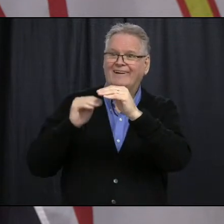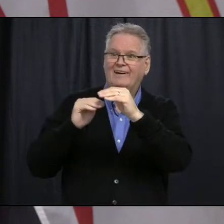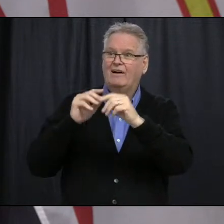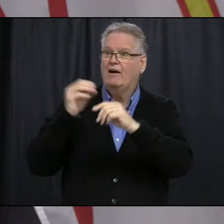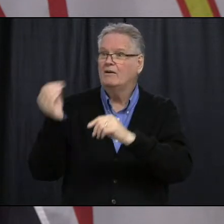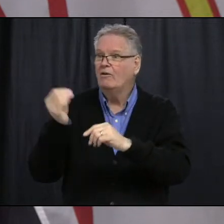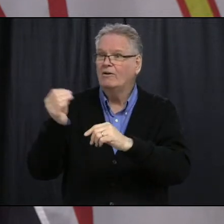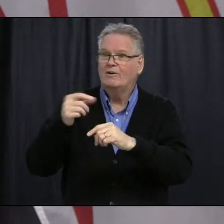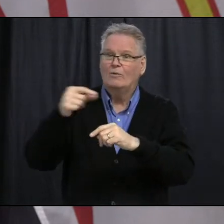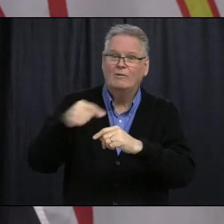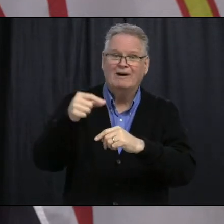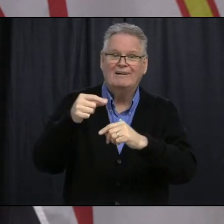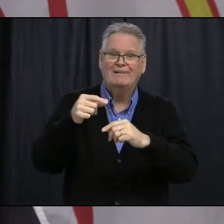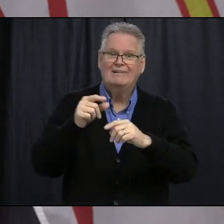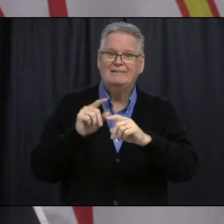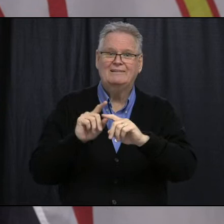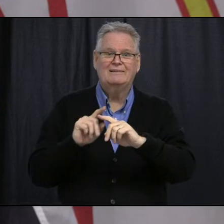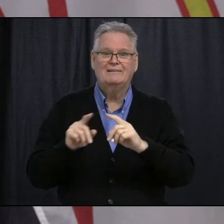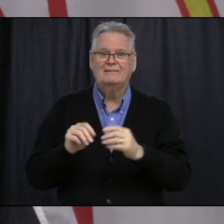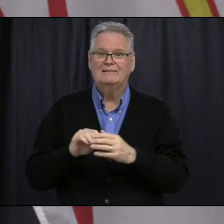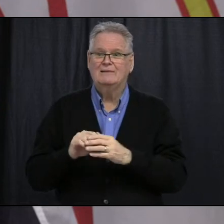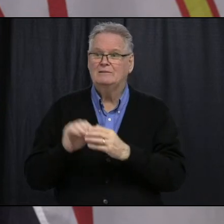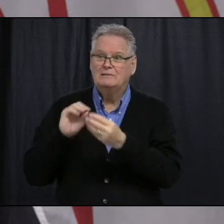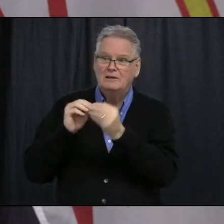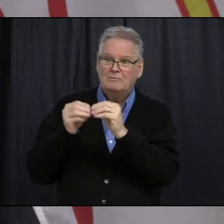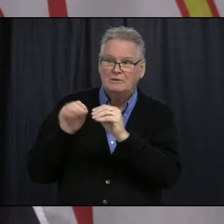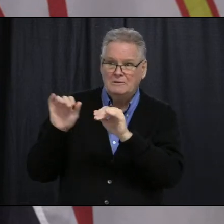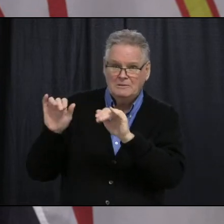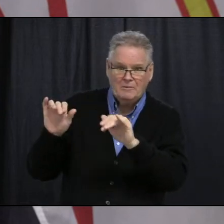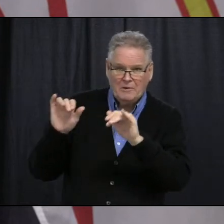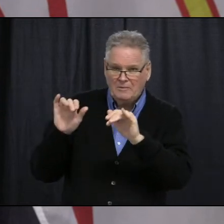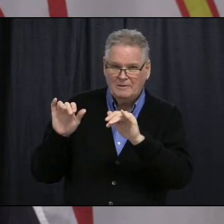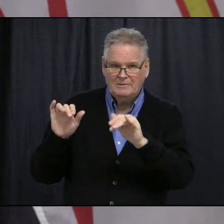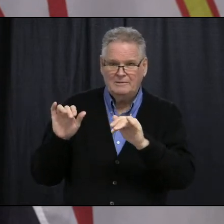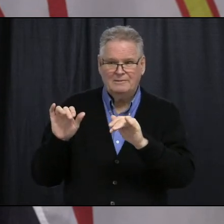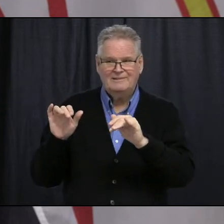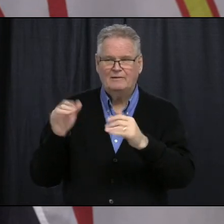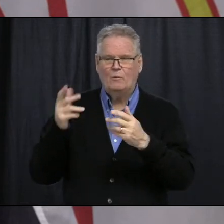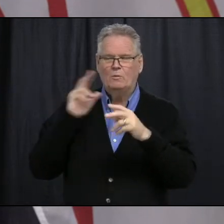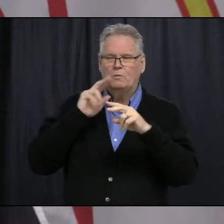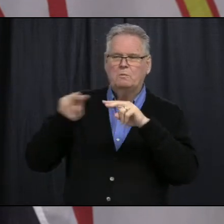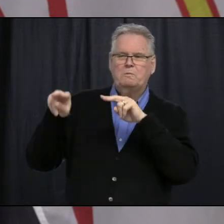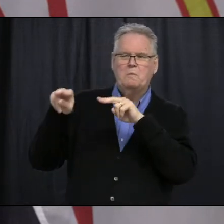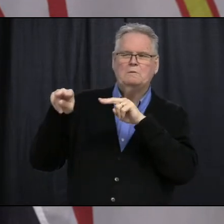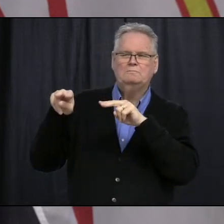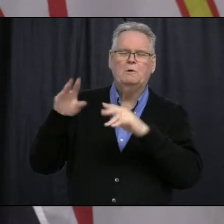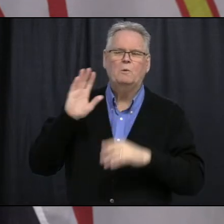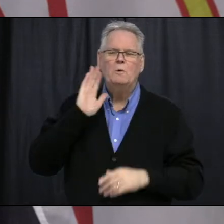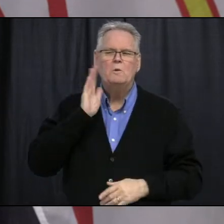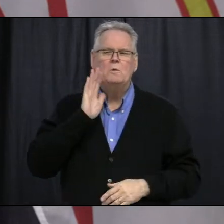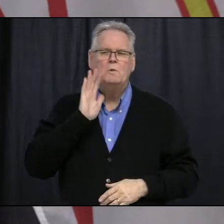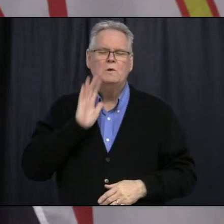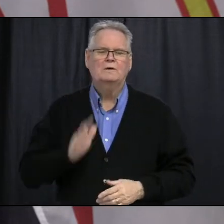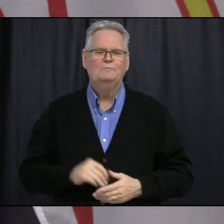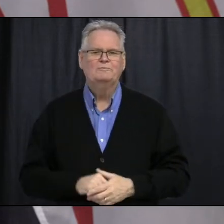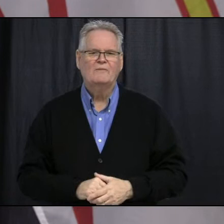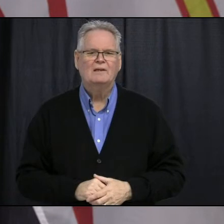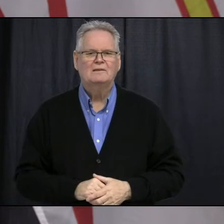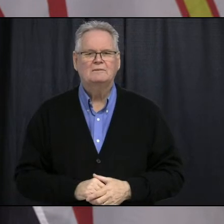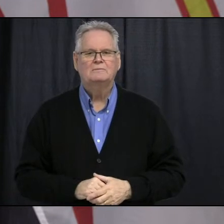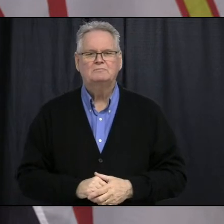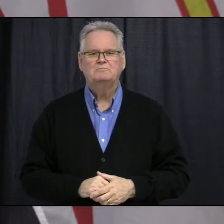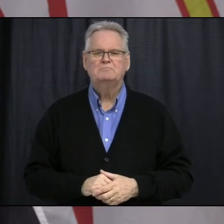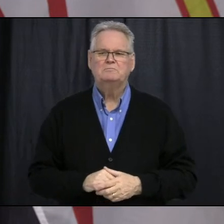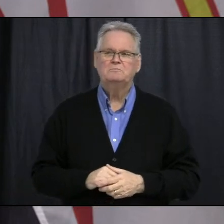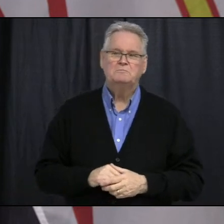But I think, it's hard to predict that at this point. We really need to see what's going to happen over the next few weeks and what will